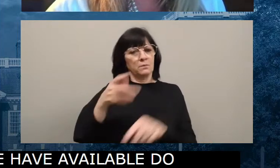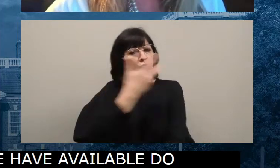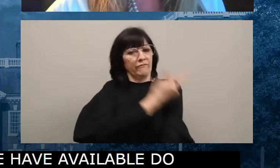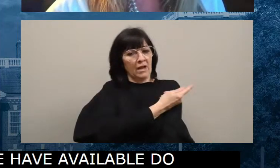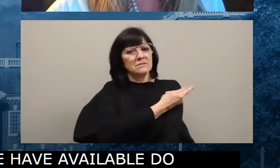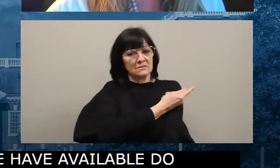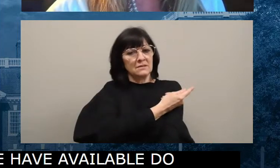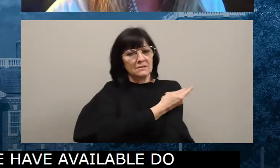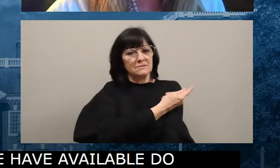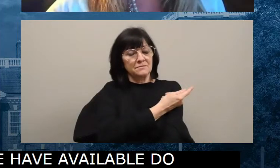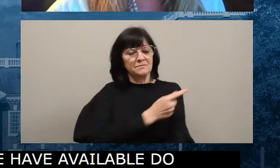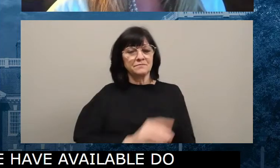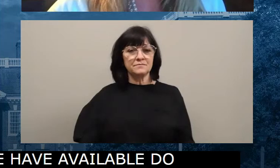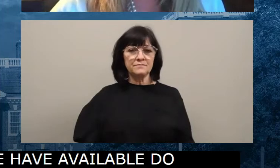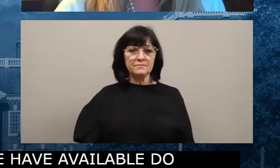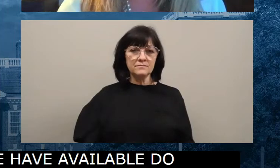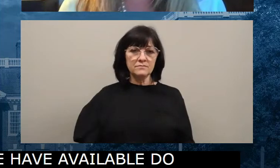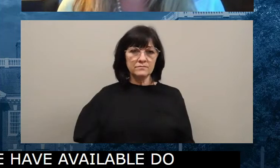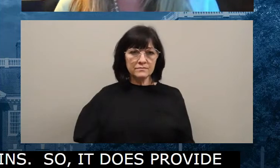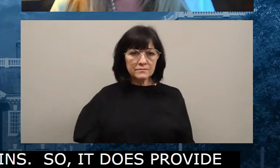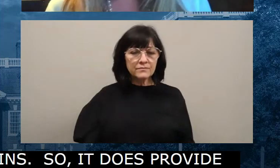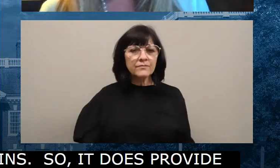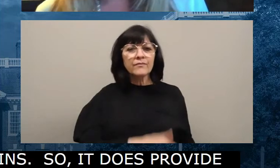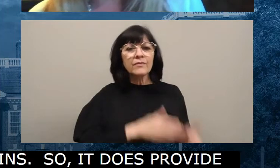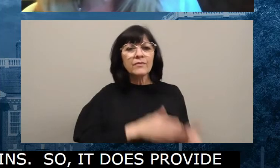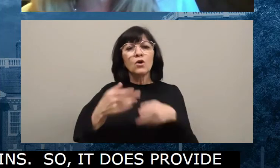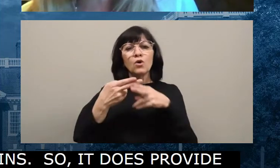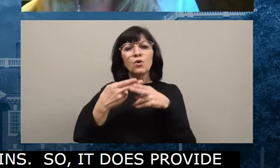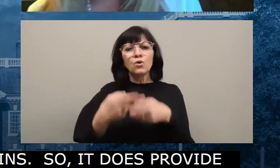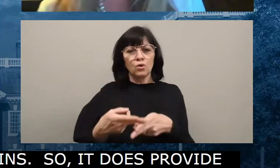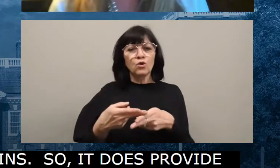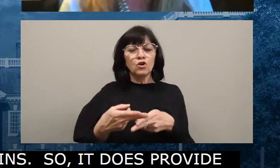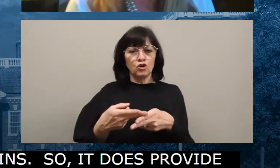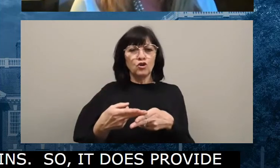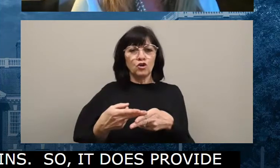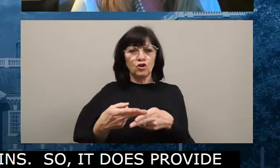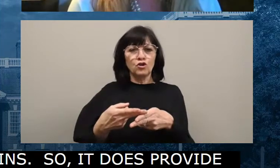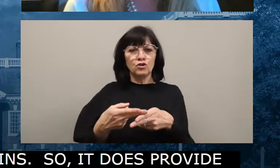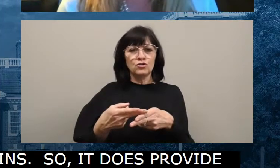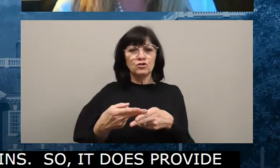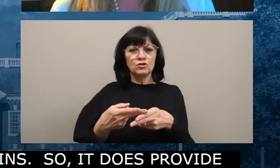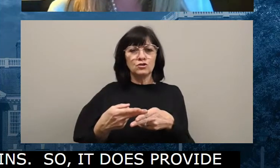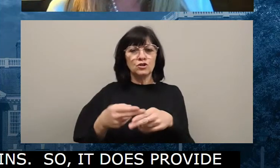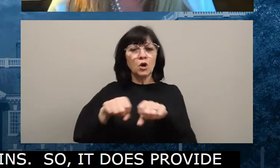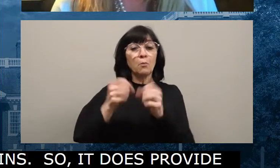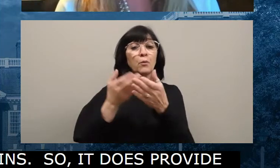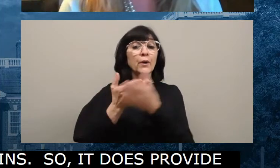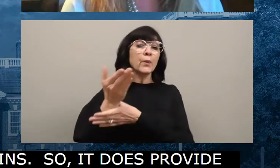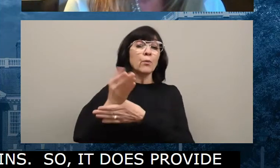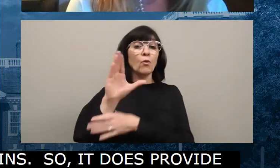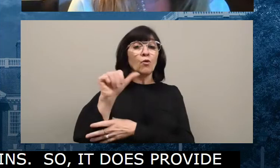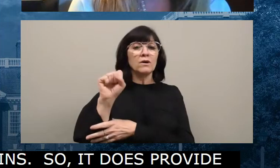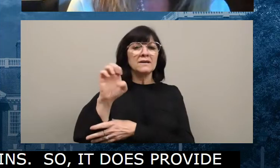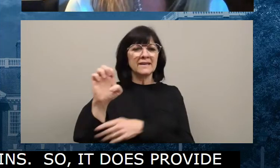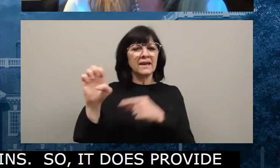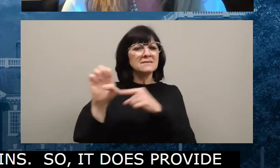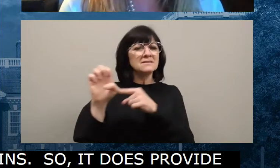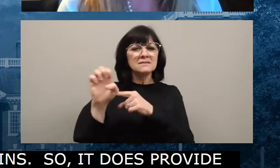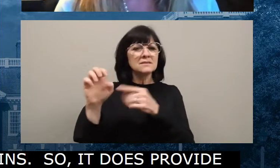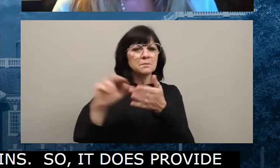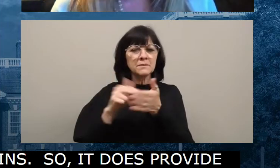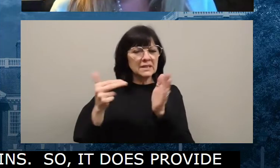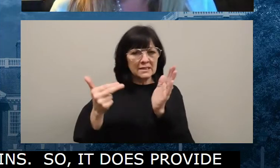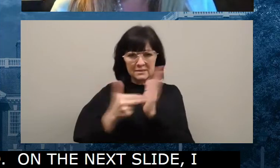On the next slide, I want to touch on breakthrough cases. This isn't something that we've really talked a lot about, but these vaccines